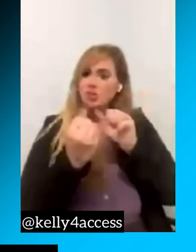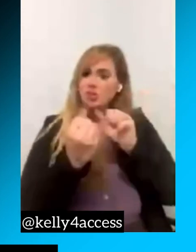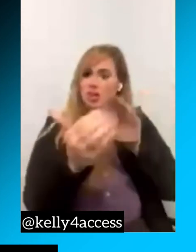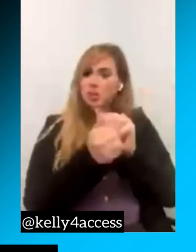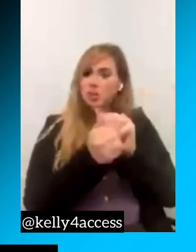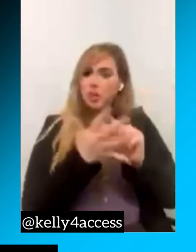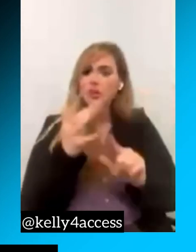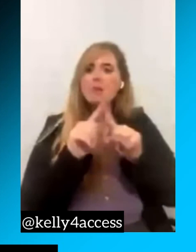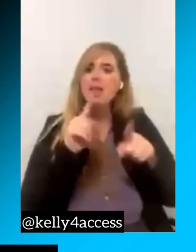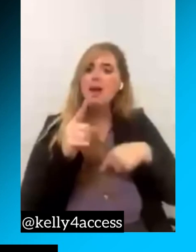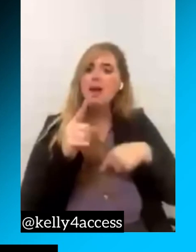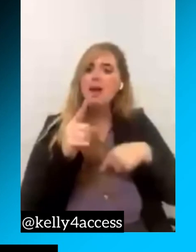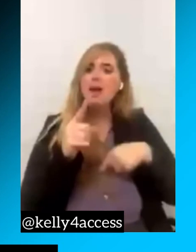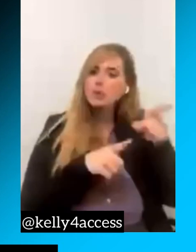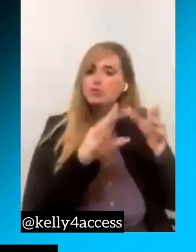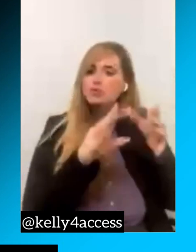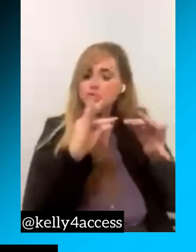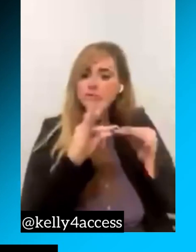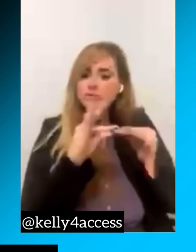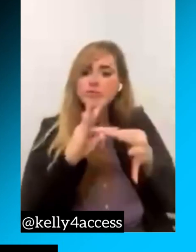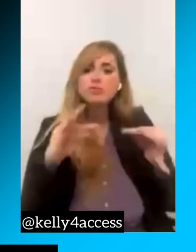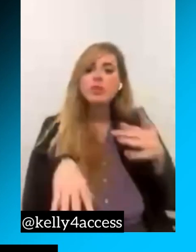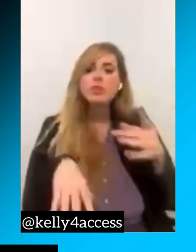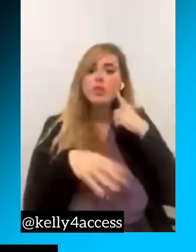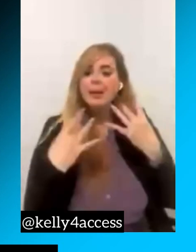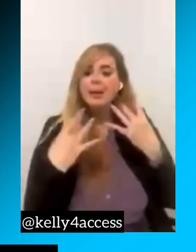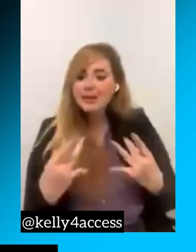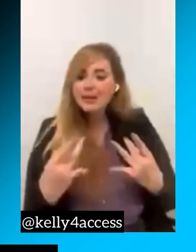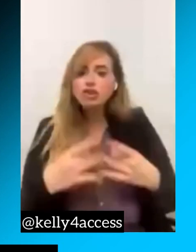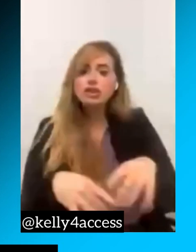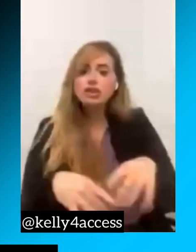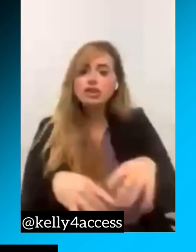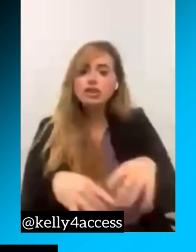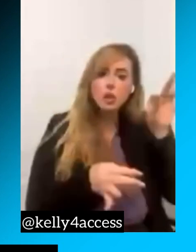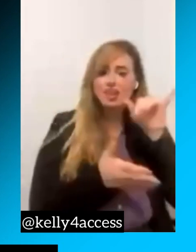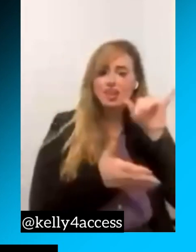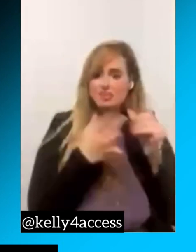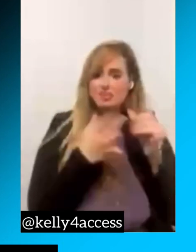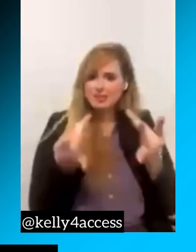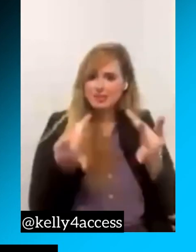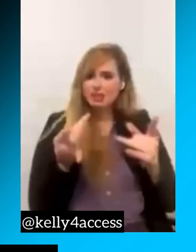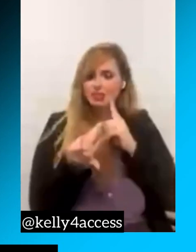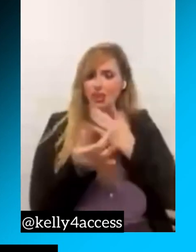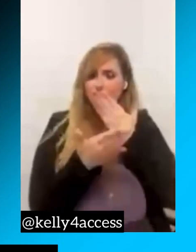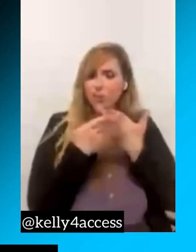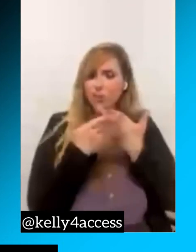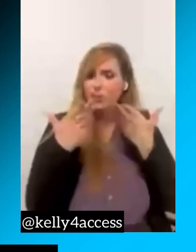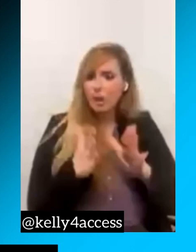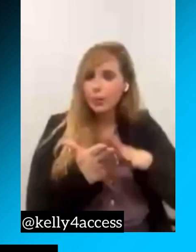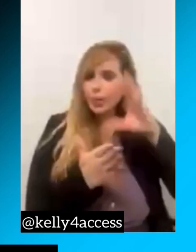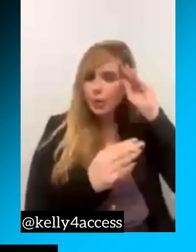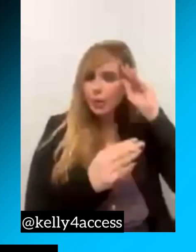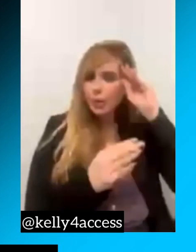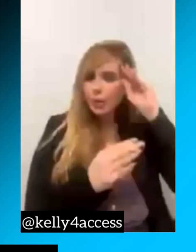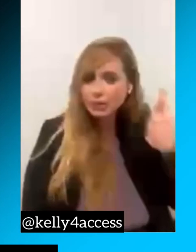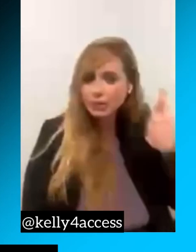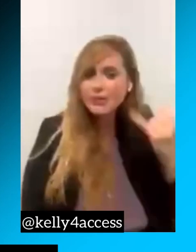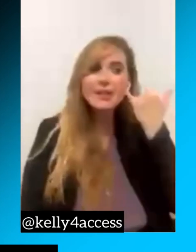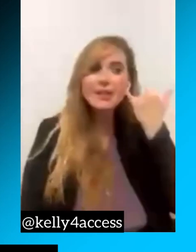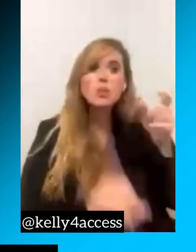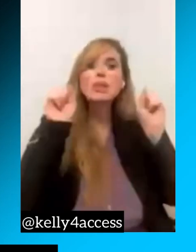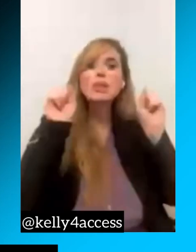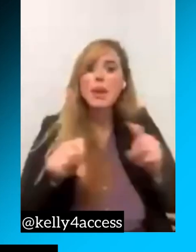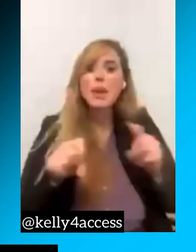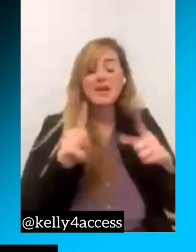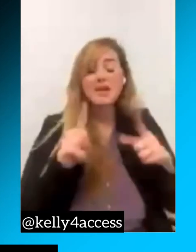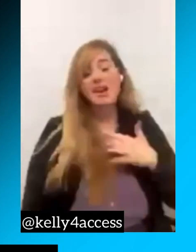agree with, like, meditation and spirituality. Meditation is such a great way to learn about yourself, on yourself, if you're able to. But I'll admit that